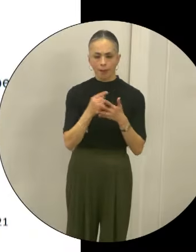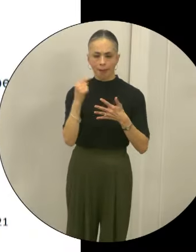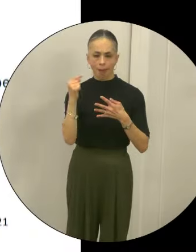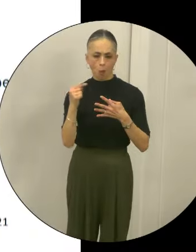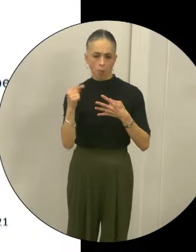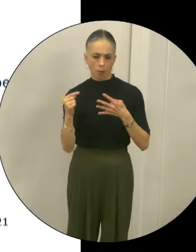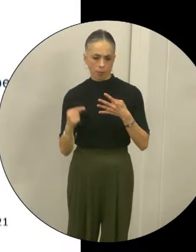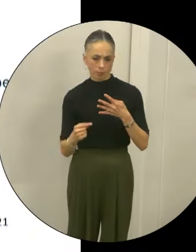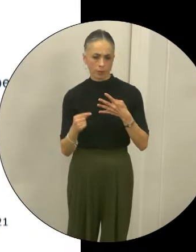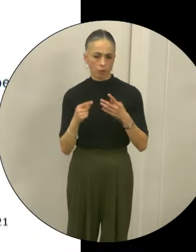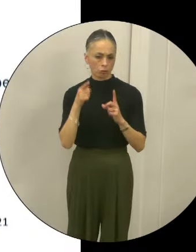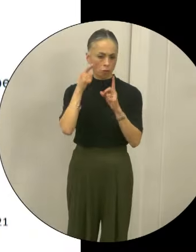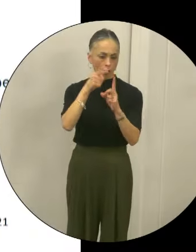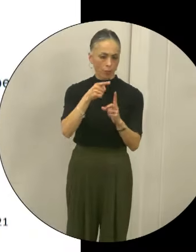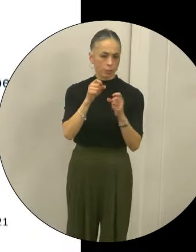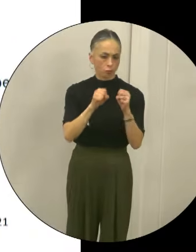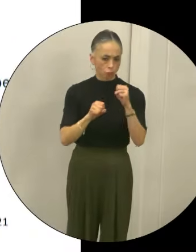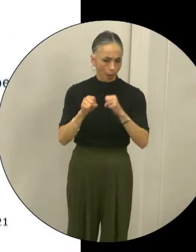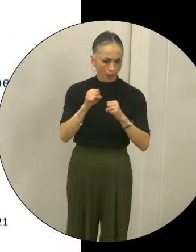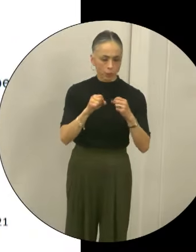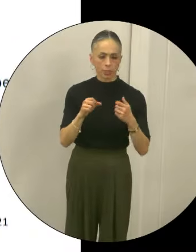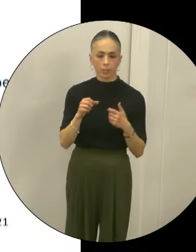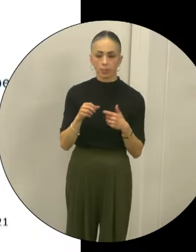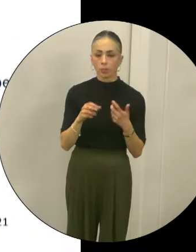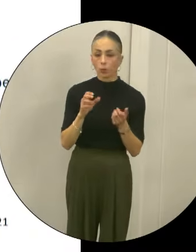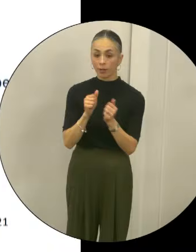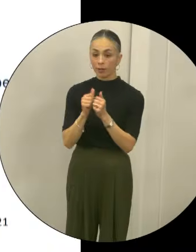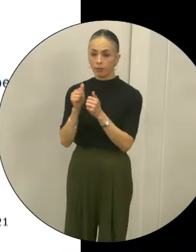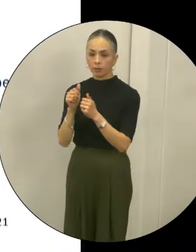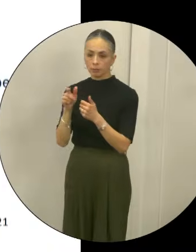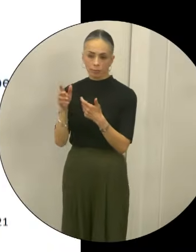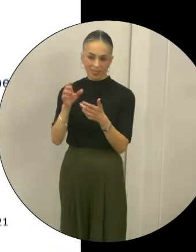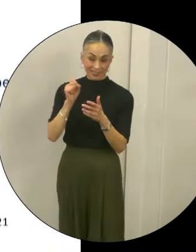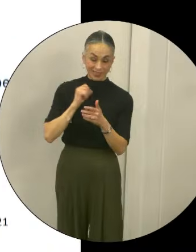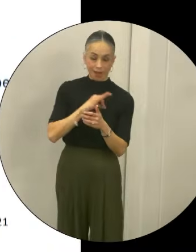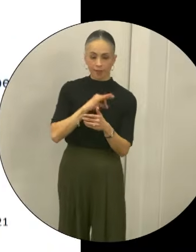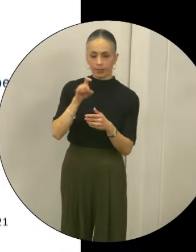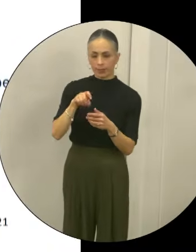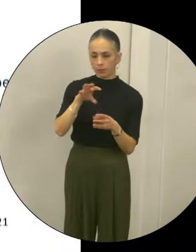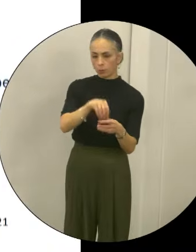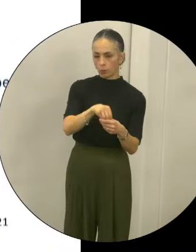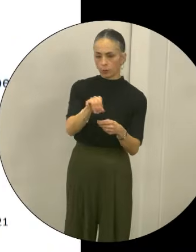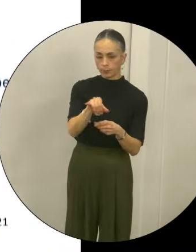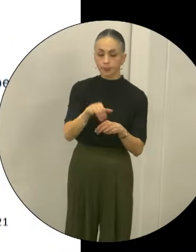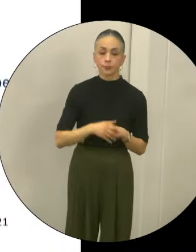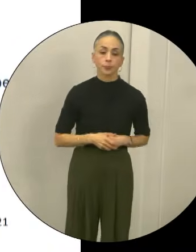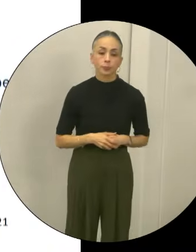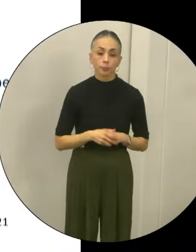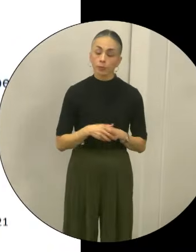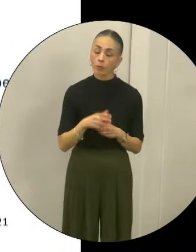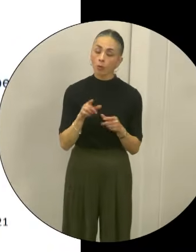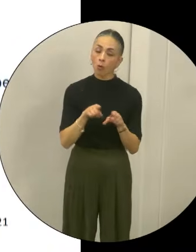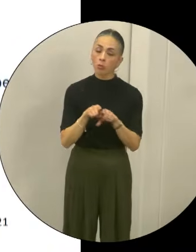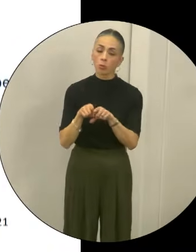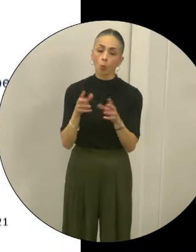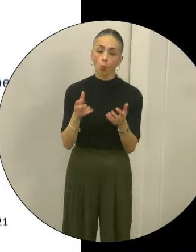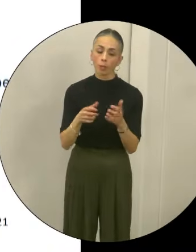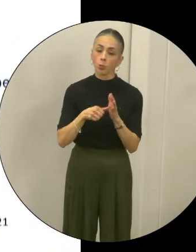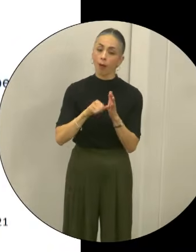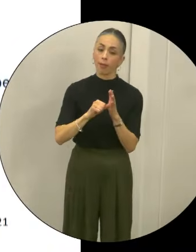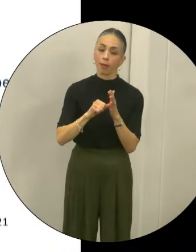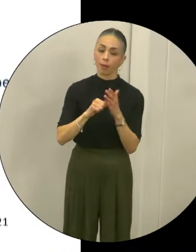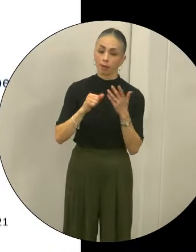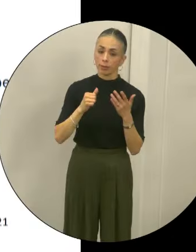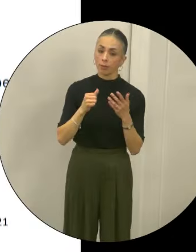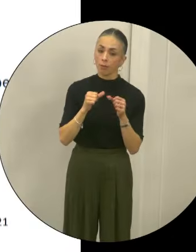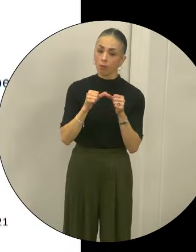student needs along with staff needs as well. Additionally, we would like to highlight the ongoing work